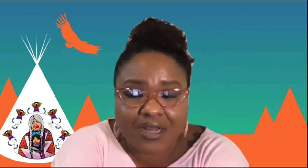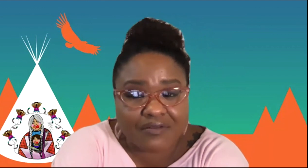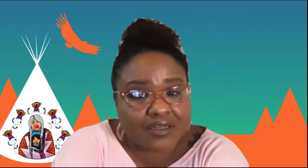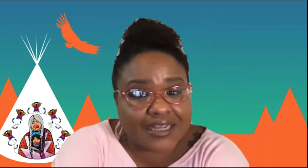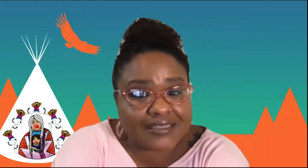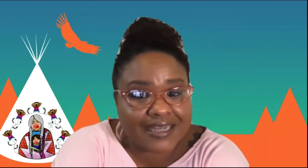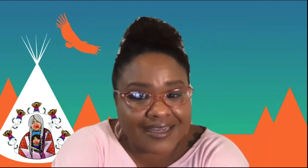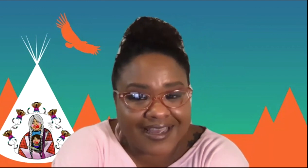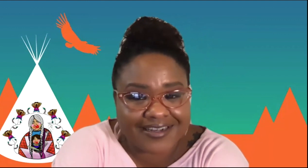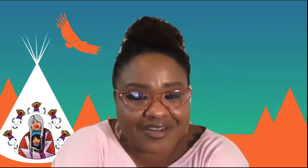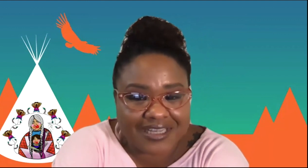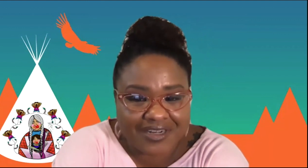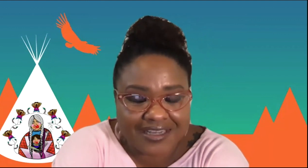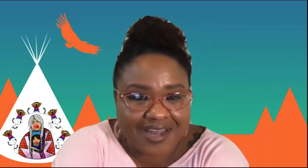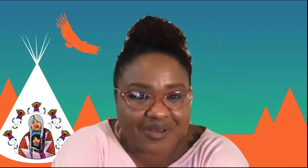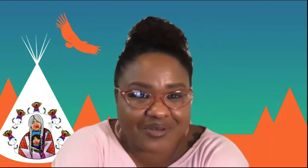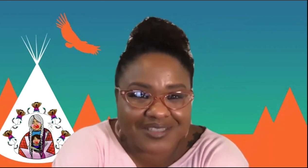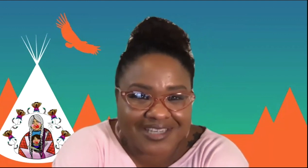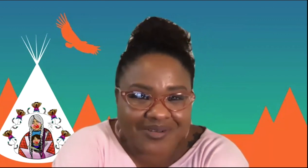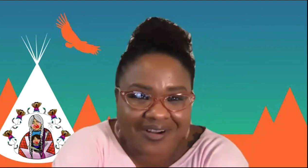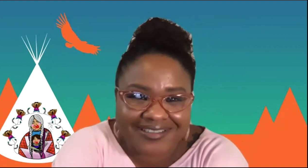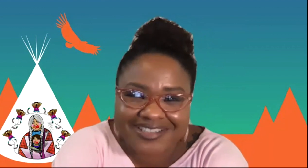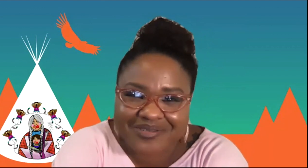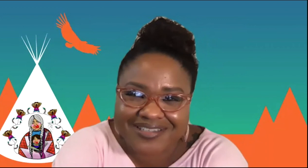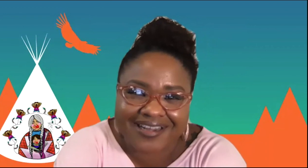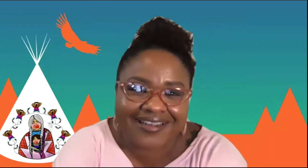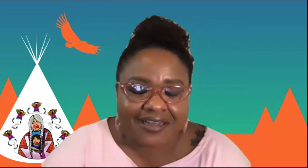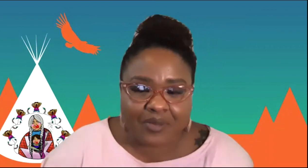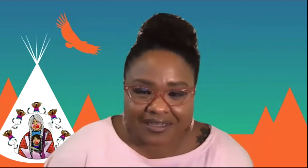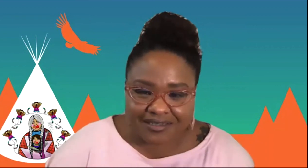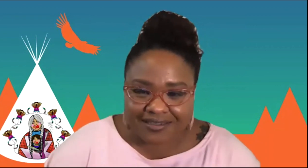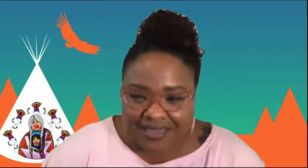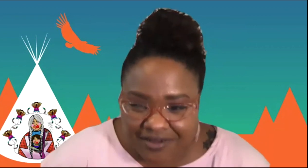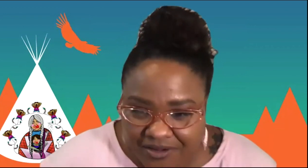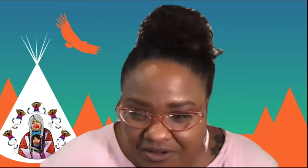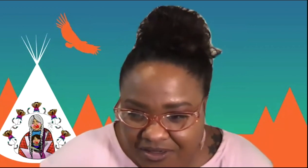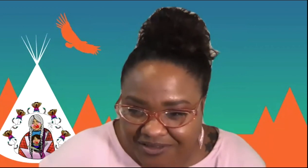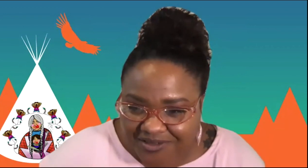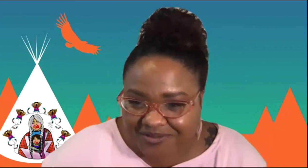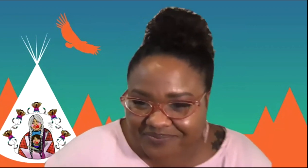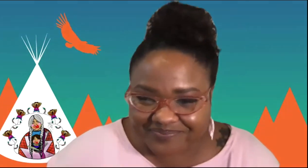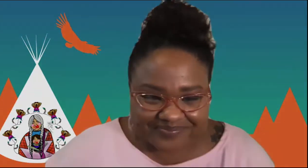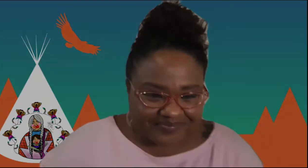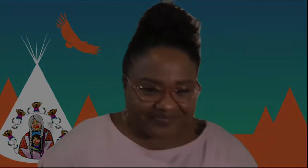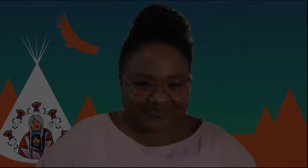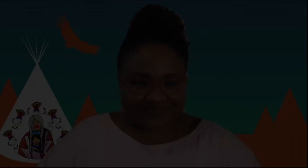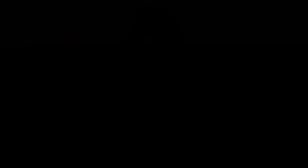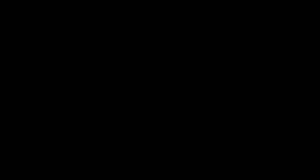You all have a nice day and a good evening, and we will see you on Tuesday. Hamakas katsia ya yoch kalo.